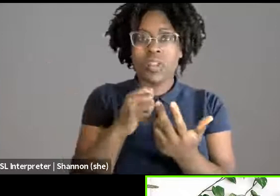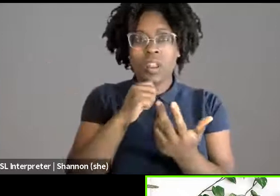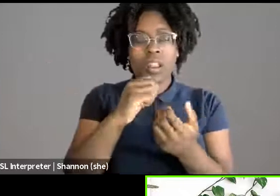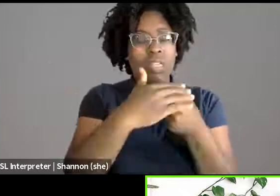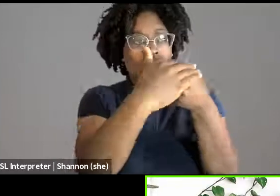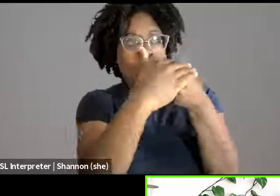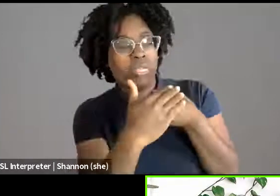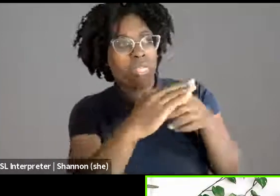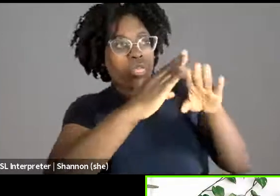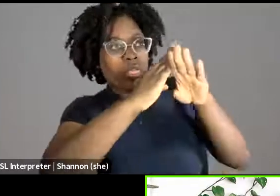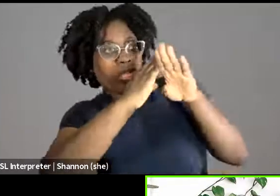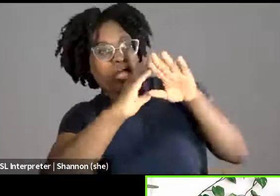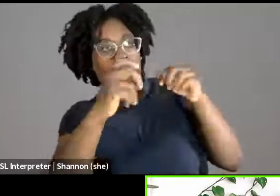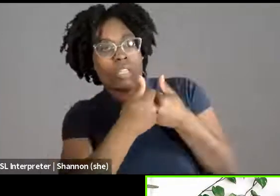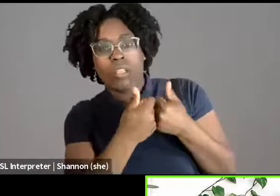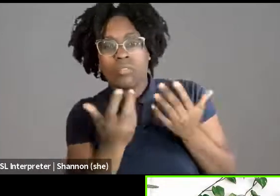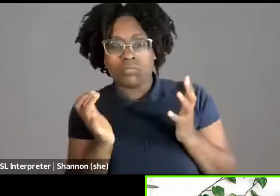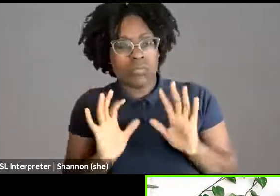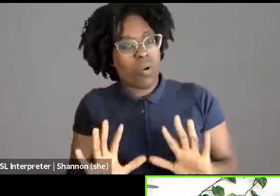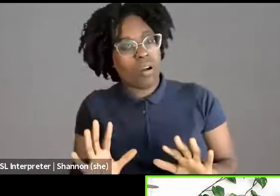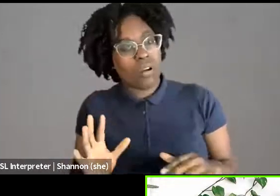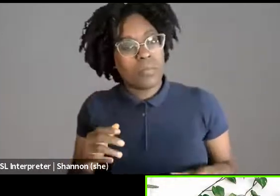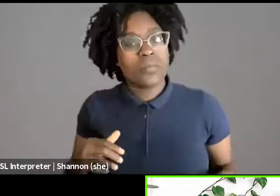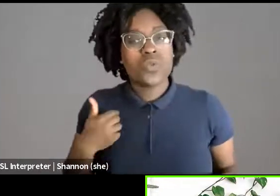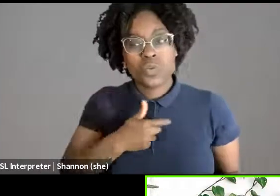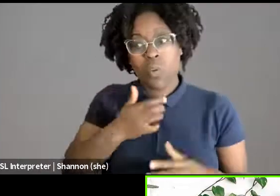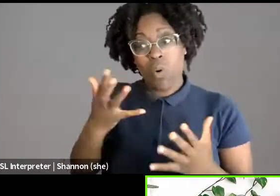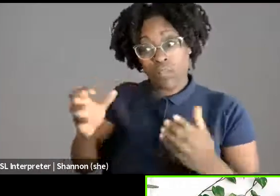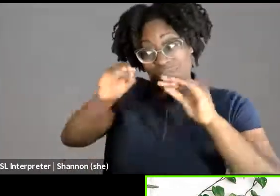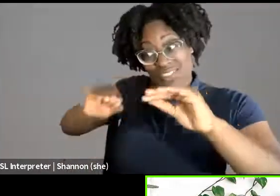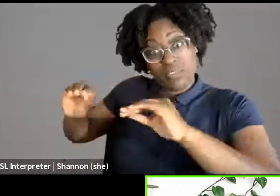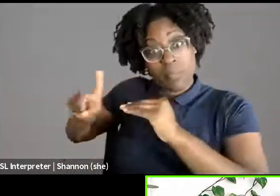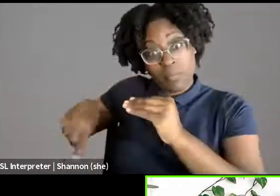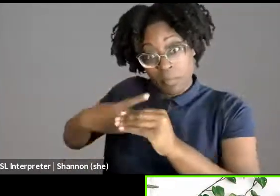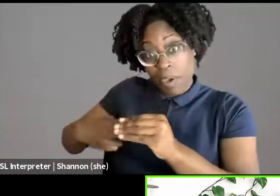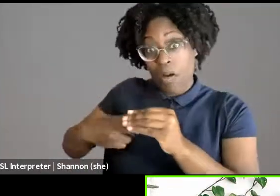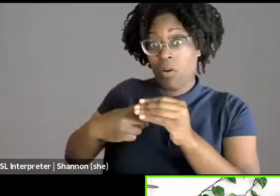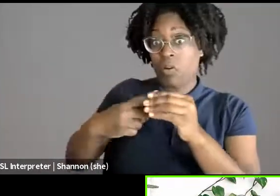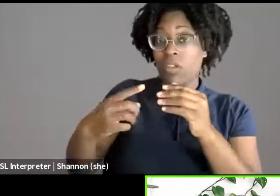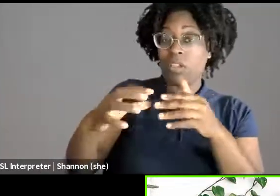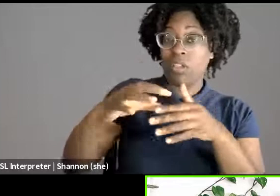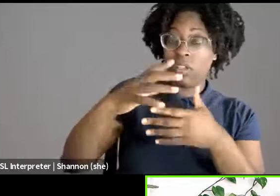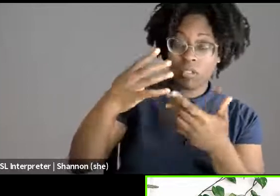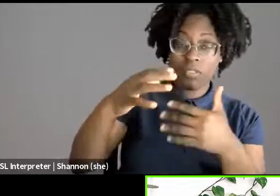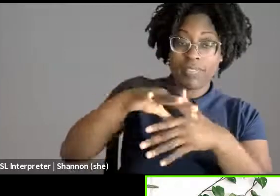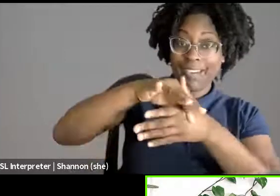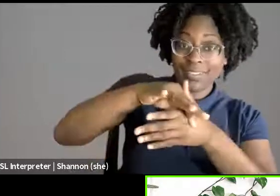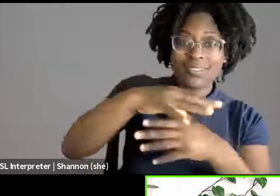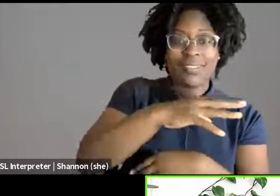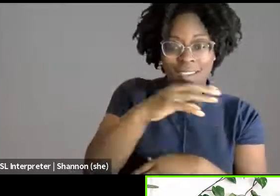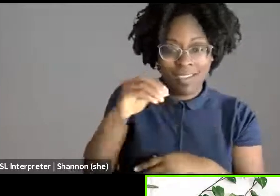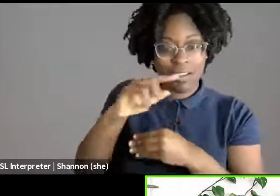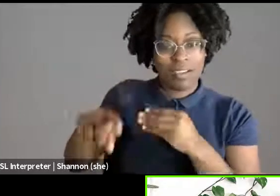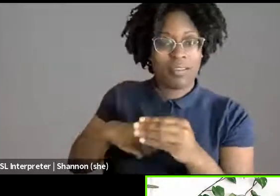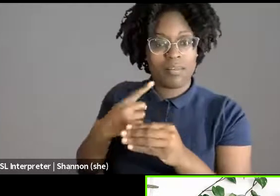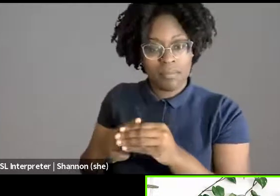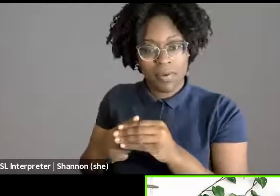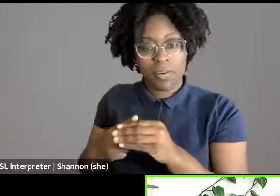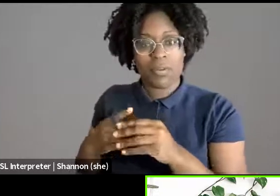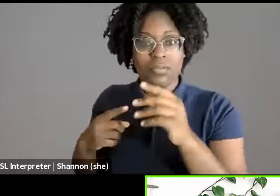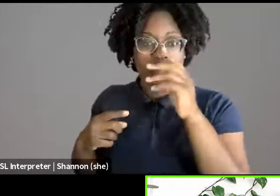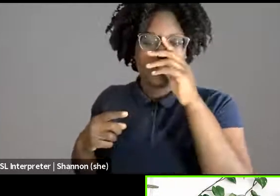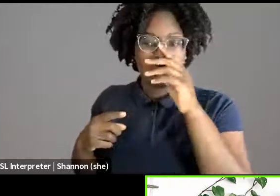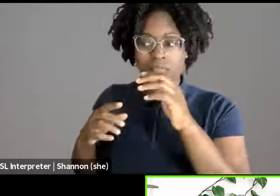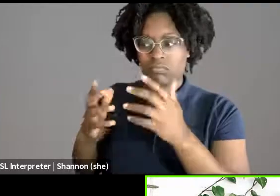sequence, and we wanted them to teach these girls about themselves in order to spark their interest in computer science. That's the Yeah.